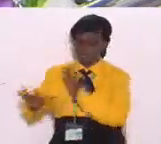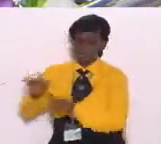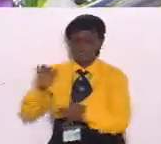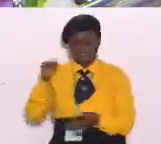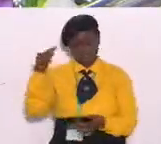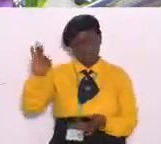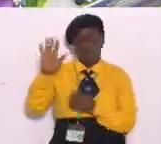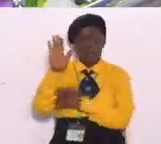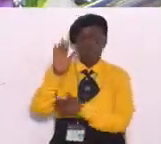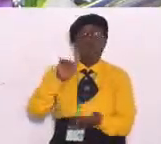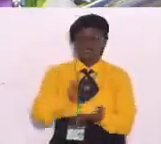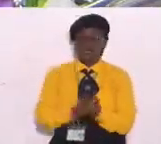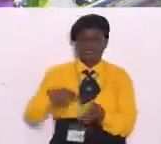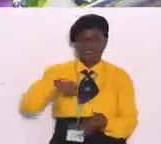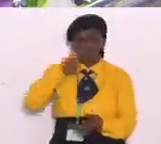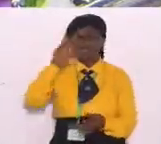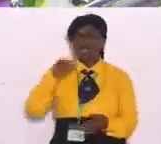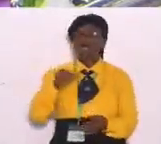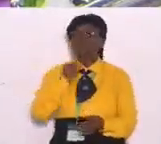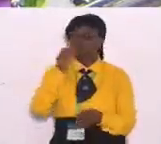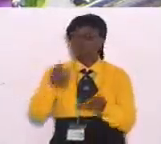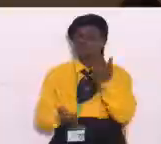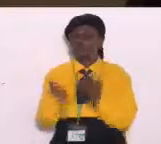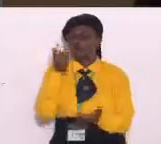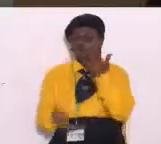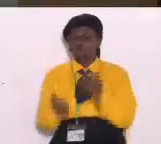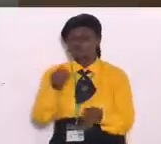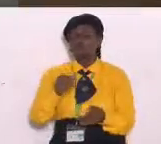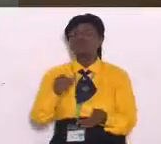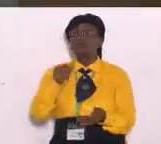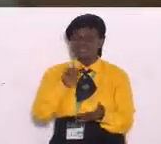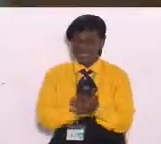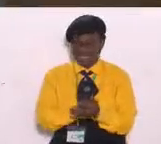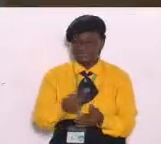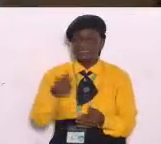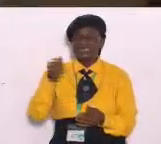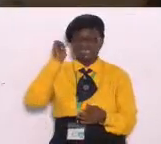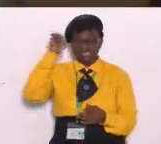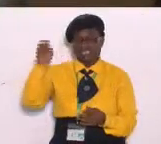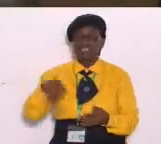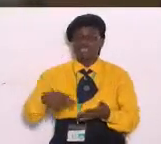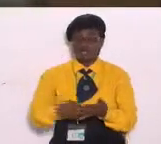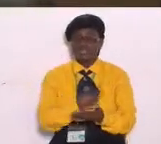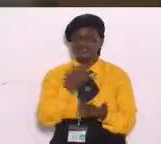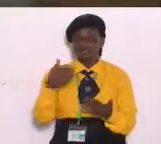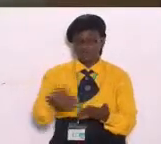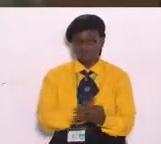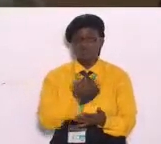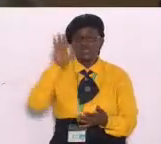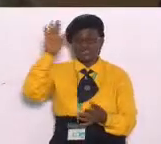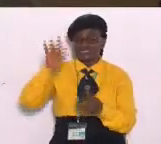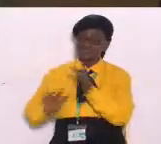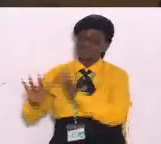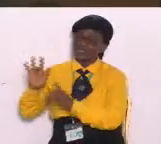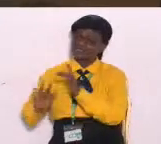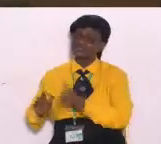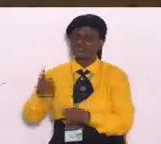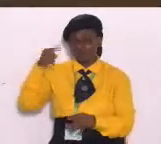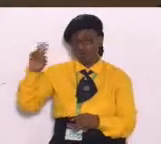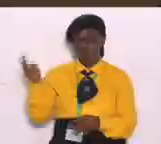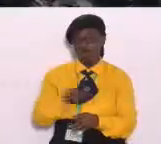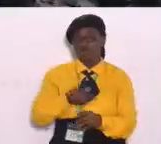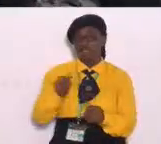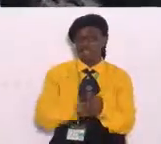renewing that mercy every day, every day. Thank him for his mercy. A